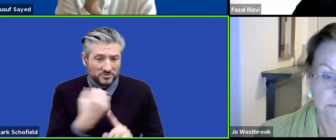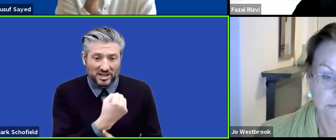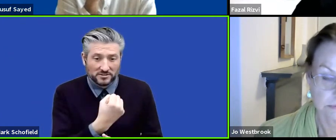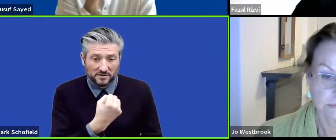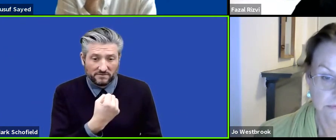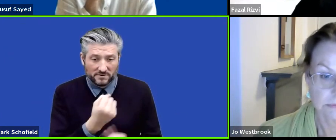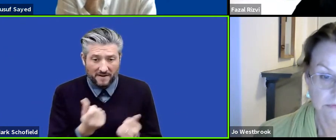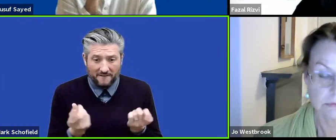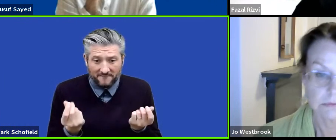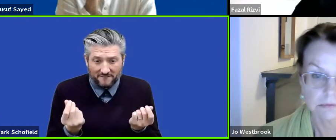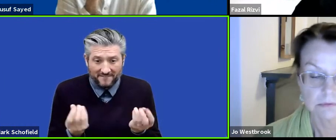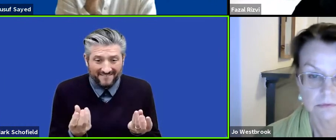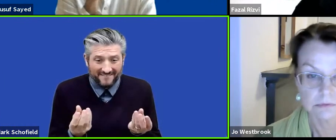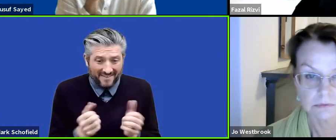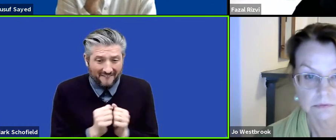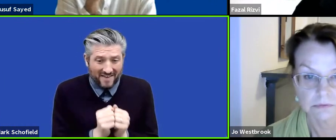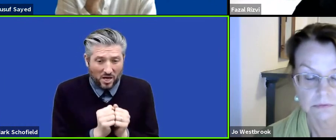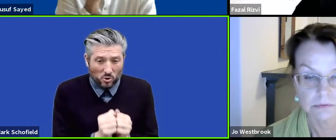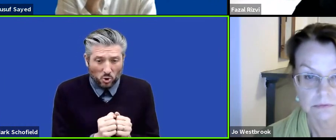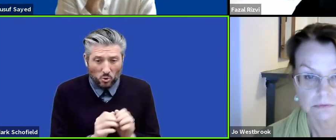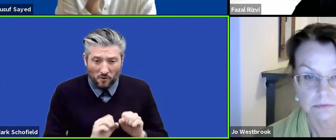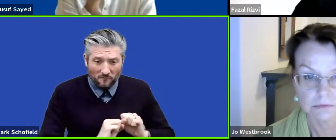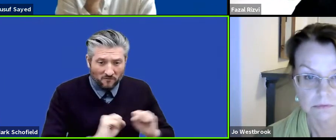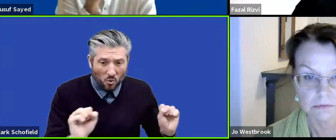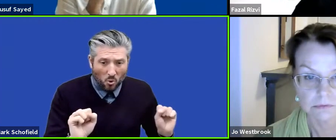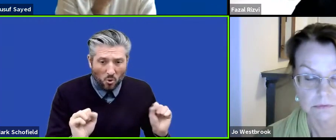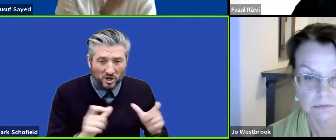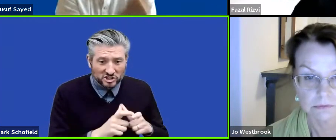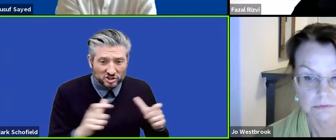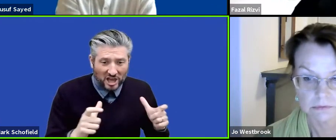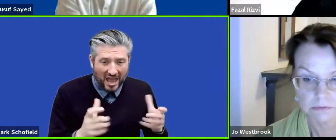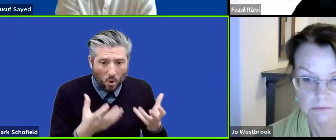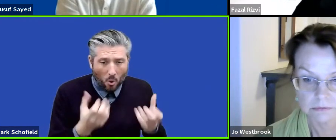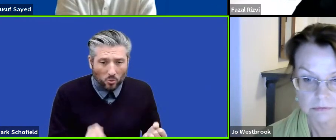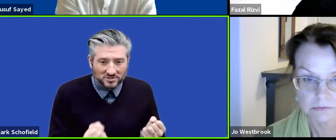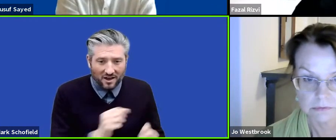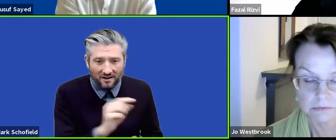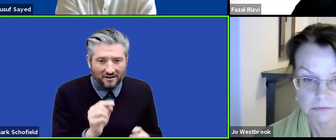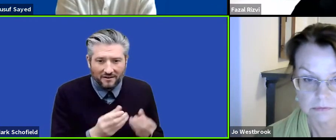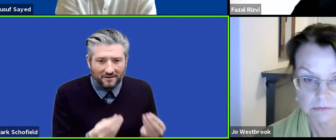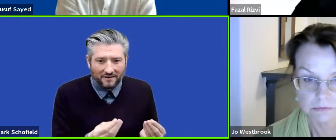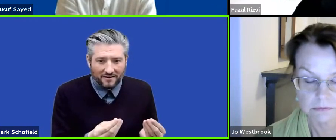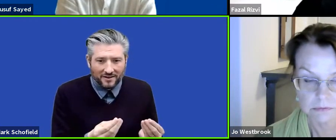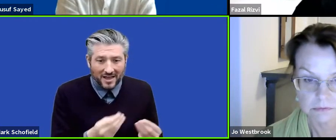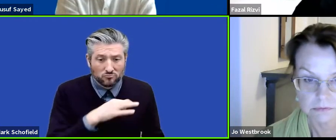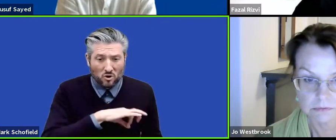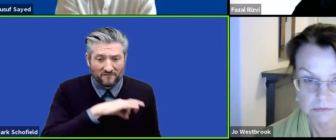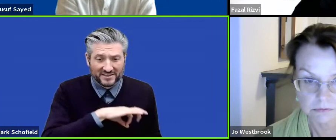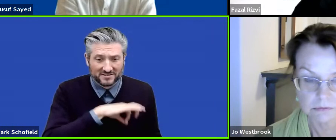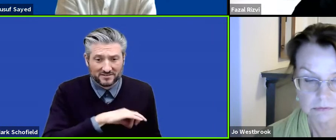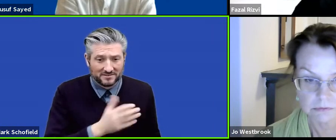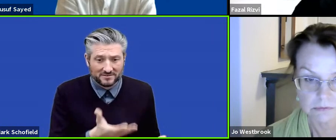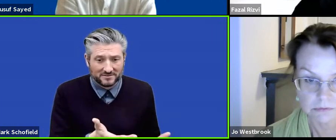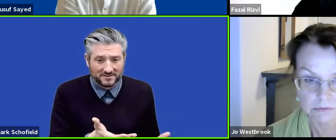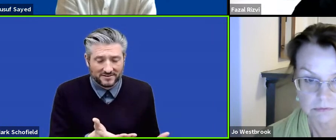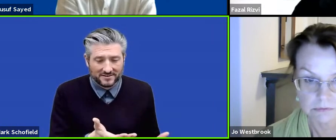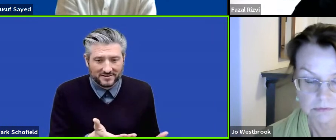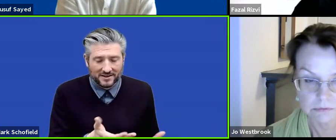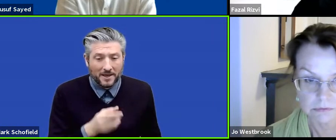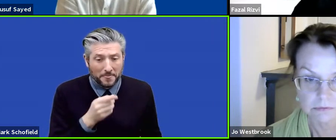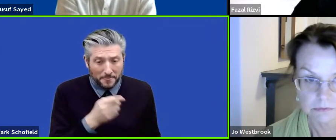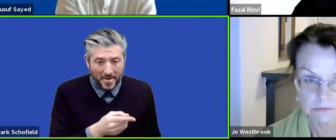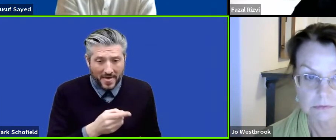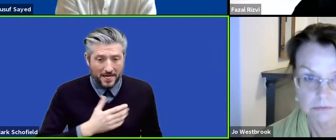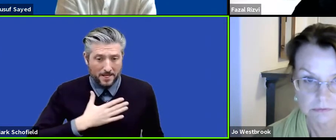okay? Given that they are interested really, ultimately, in accumulation strategies rather than